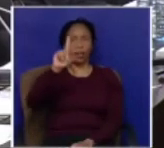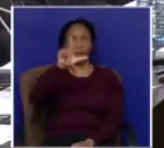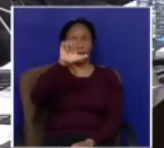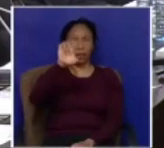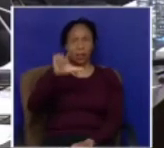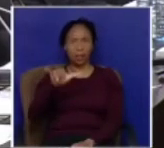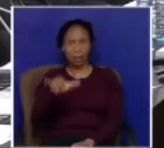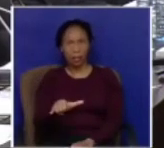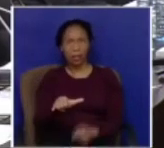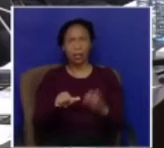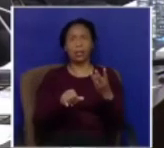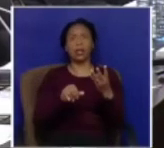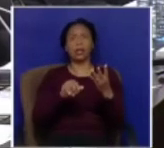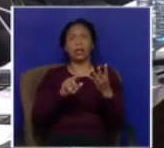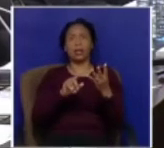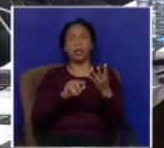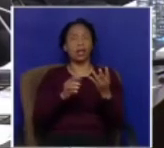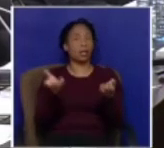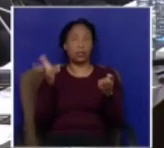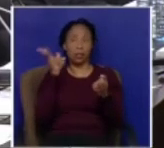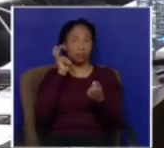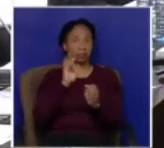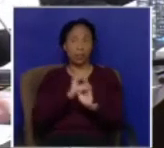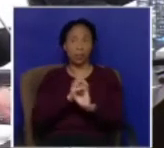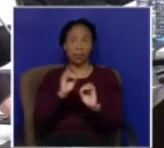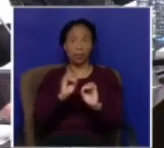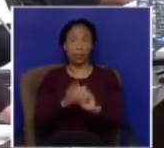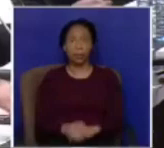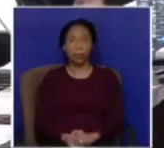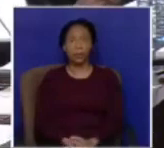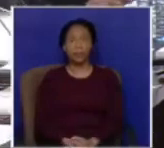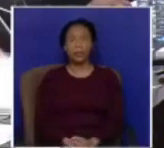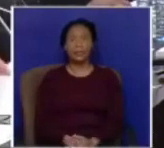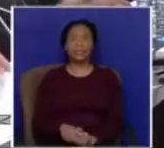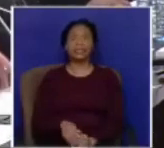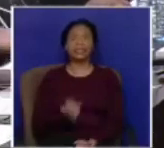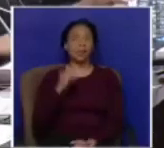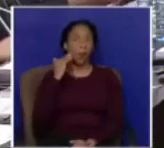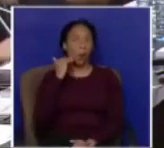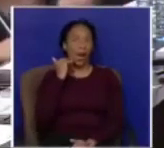Mutong Hamilton, Mutshefu Citron Mpo.